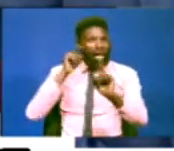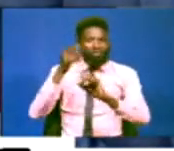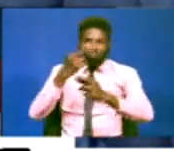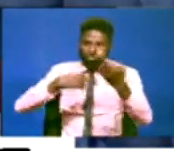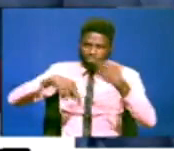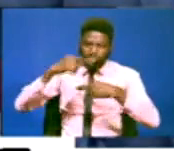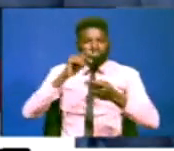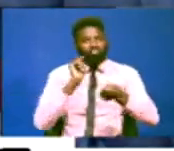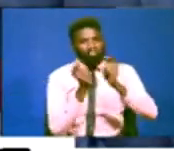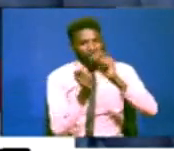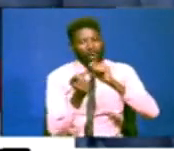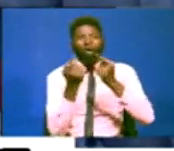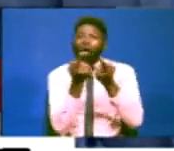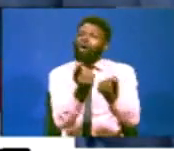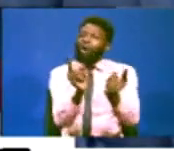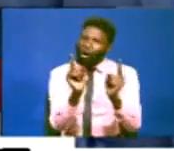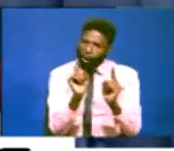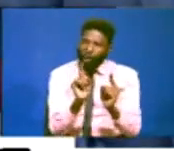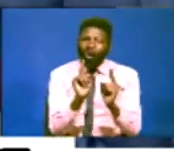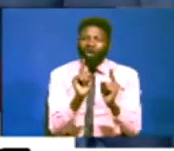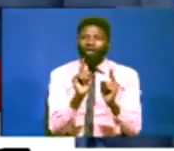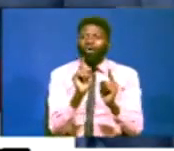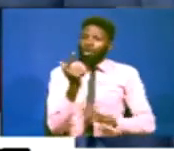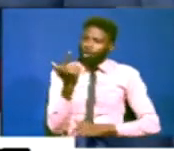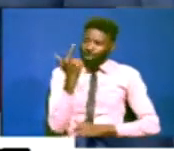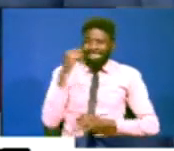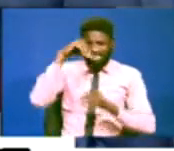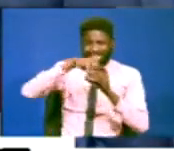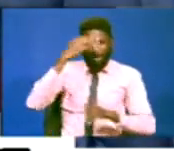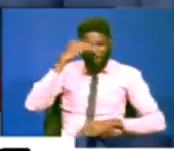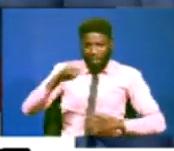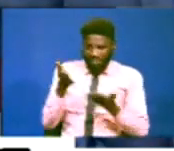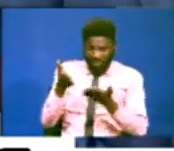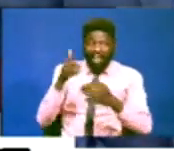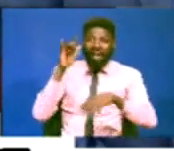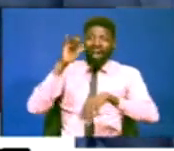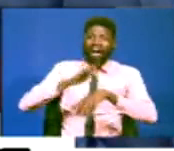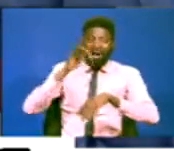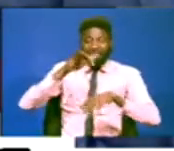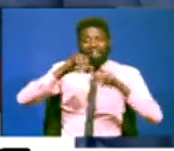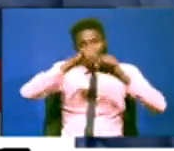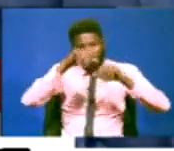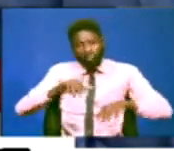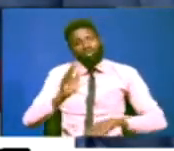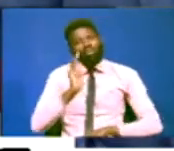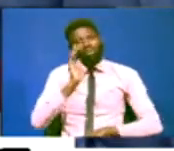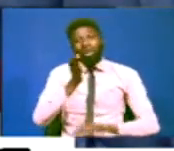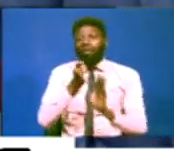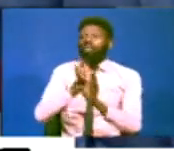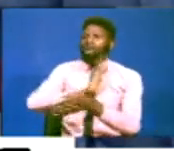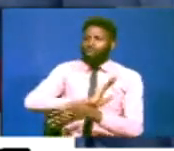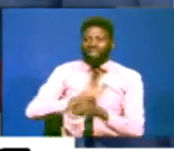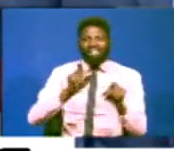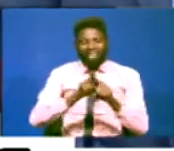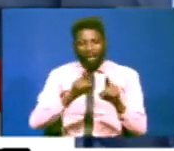proposed legislations currently in Parliament that are deemed to claw back on devolution shall be withdrawn and a consultative process to